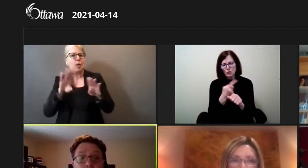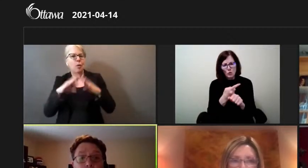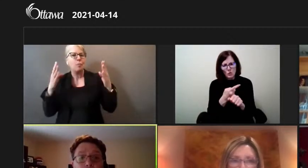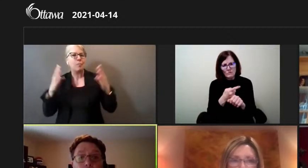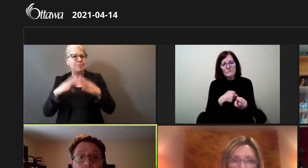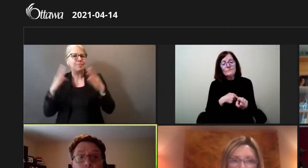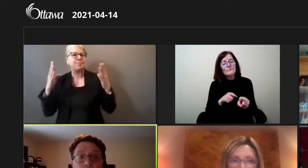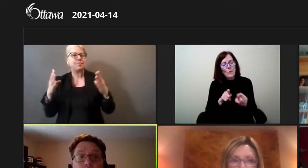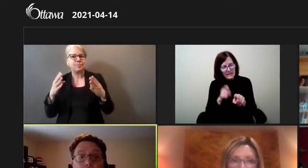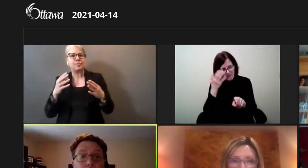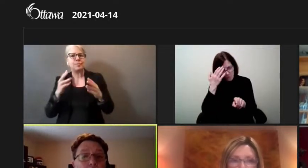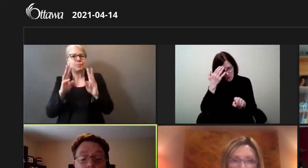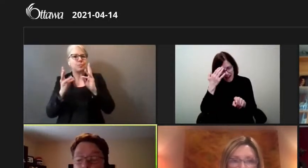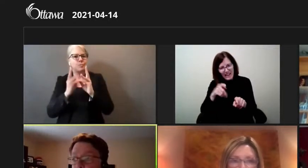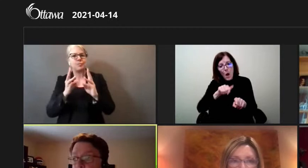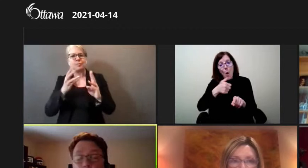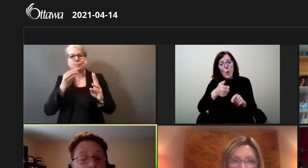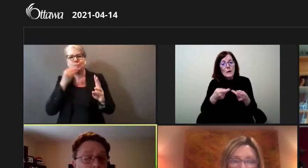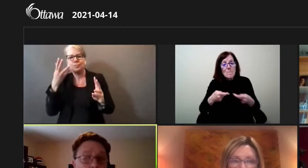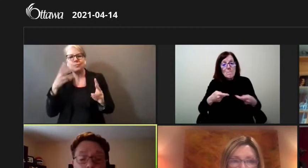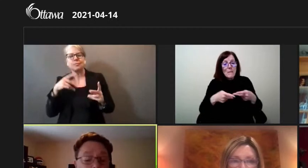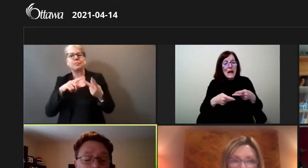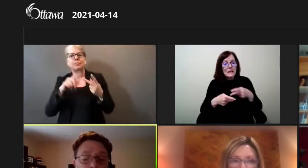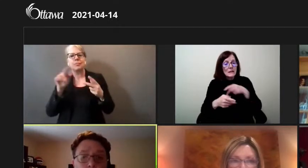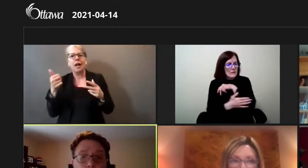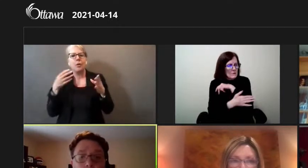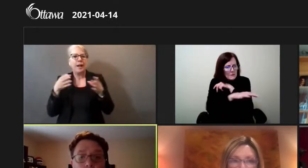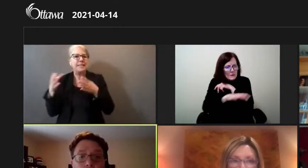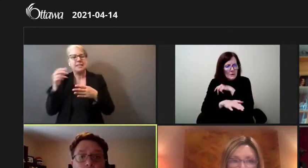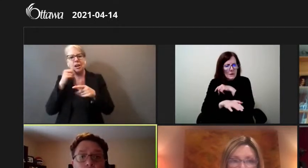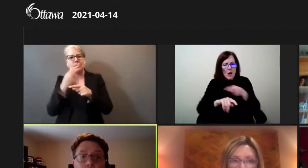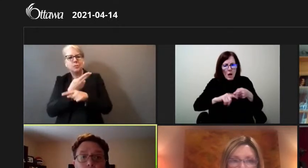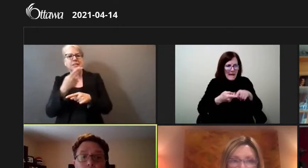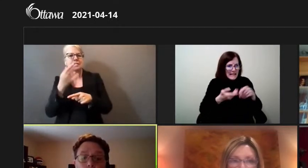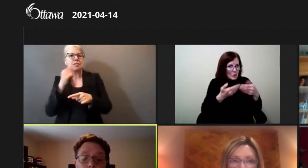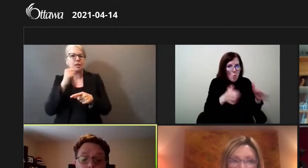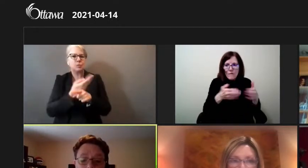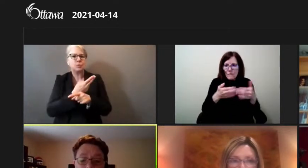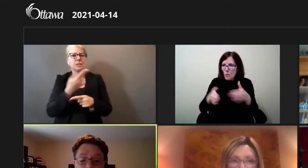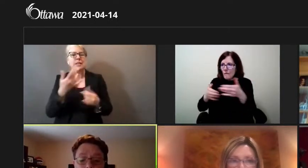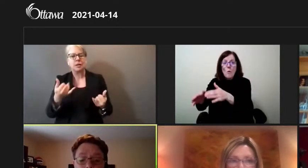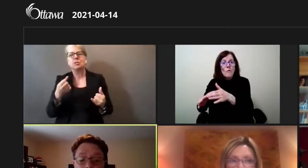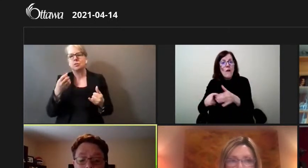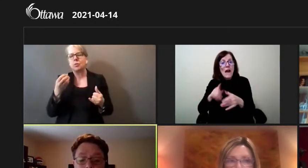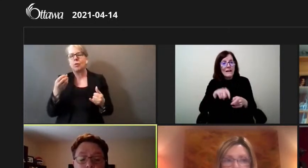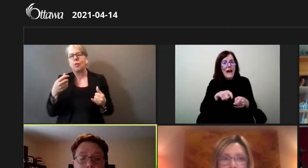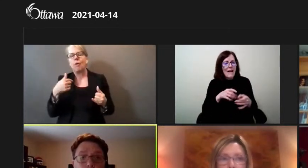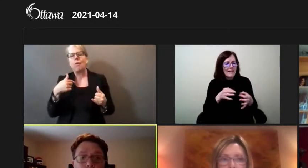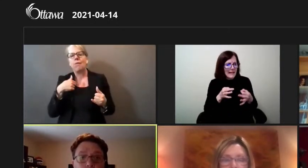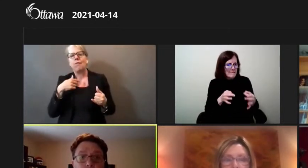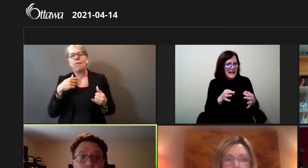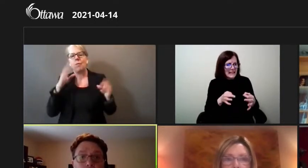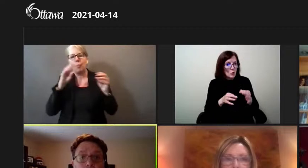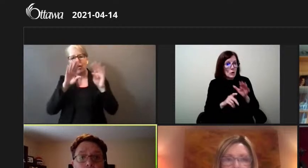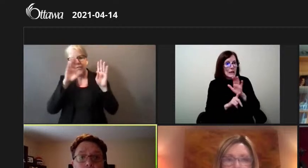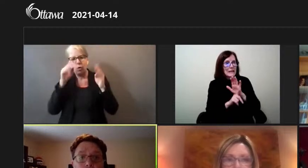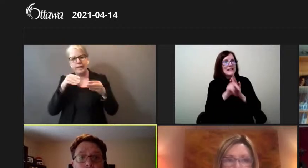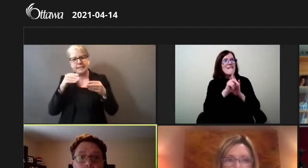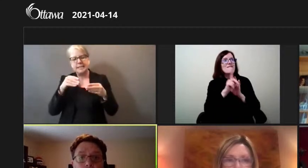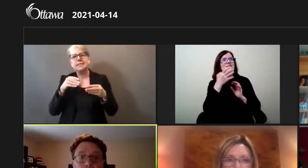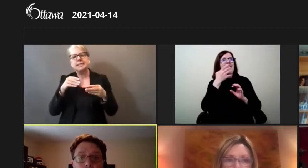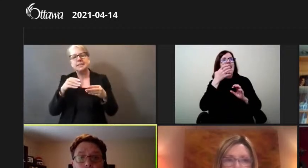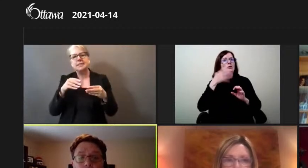up. Others may be used in ways that they're not being used now. So I think we're going to start in a fairly focused way and